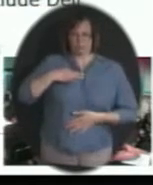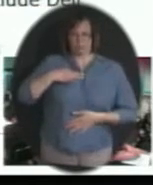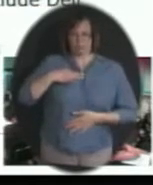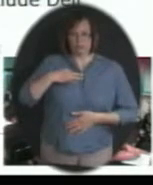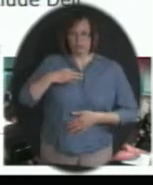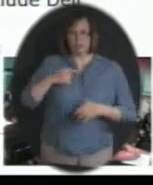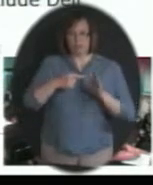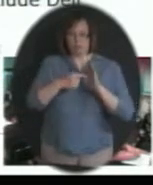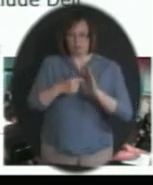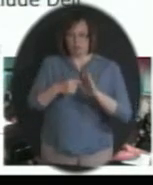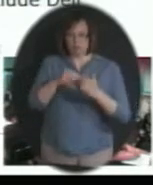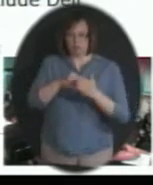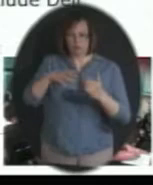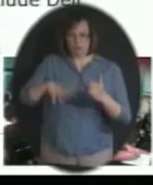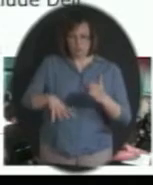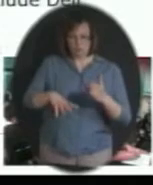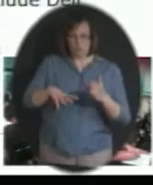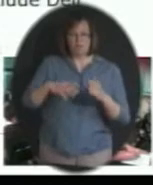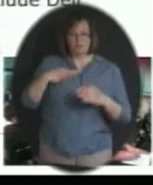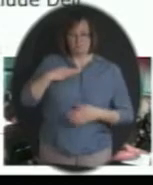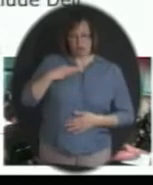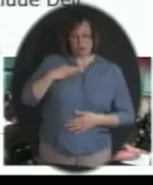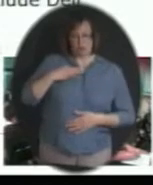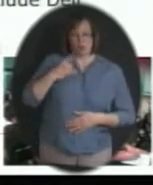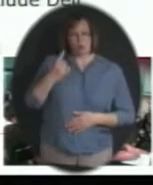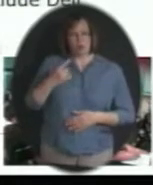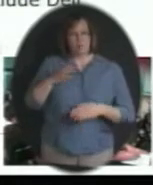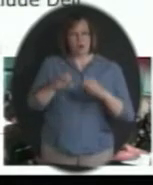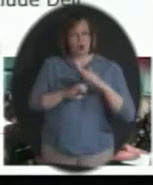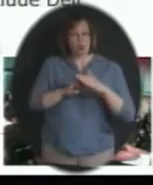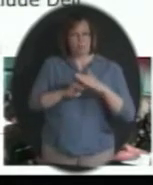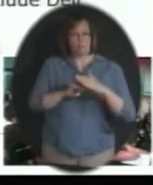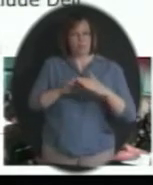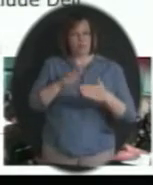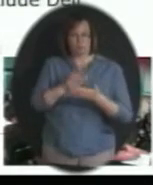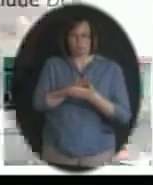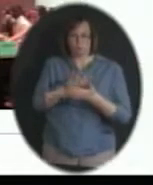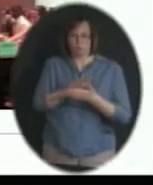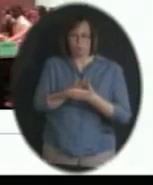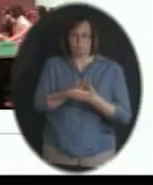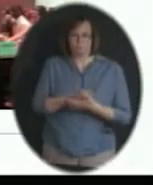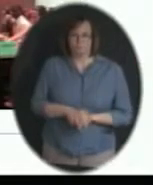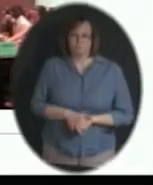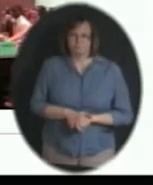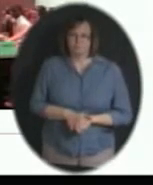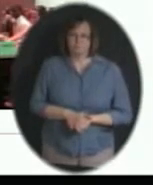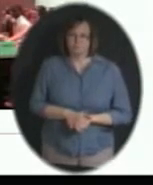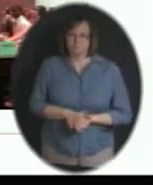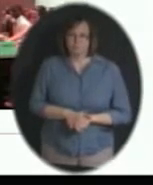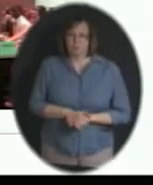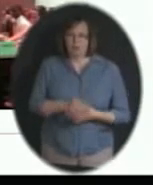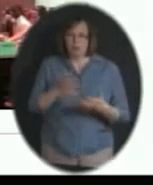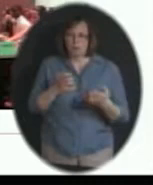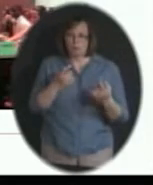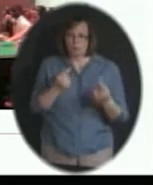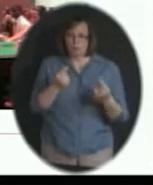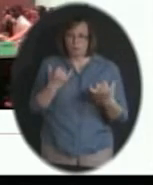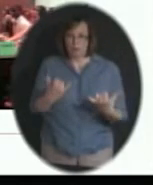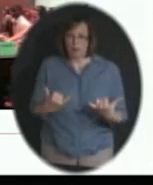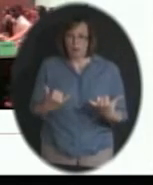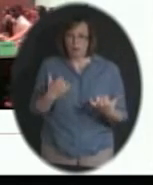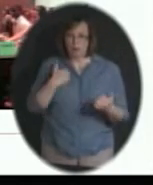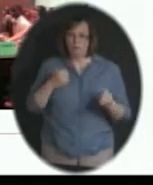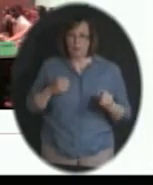just illustrates the students volunteering at one of our elementary schools. What I'd like to do now is give